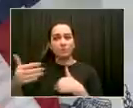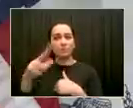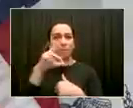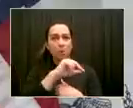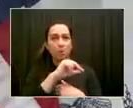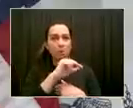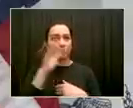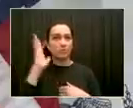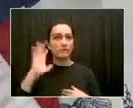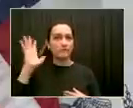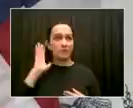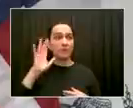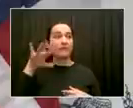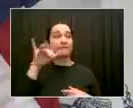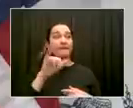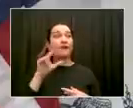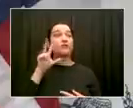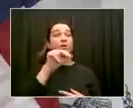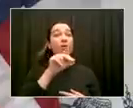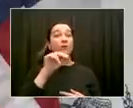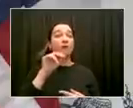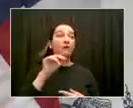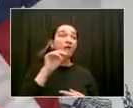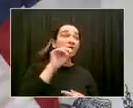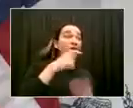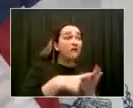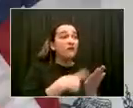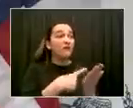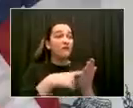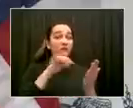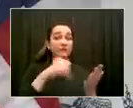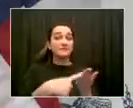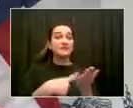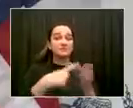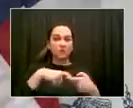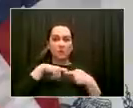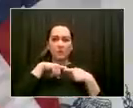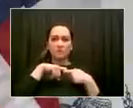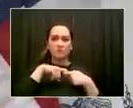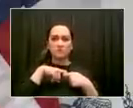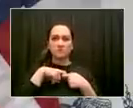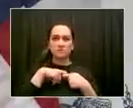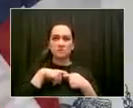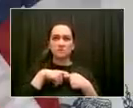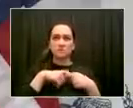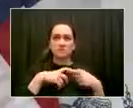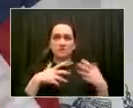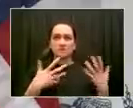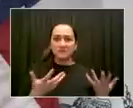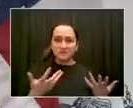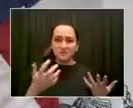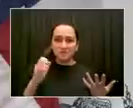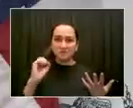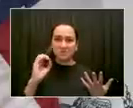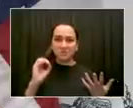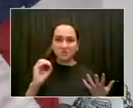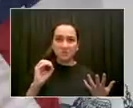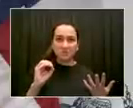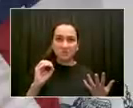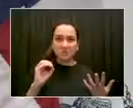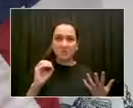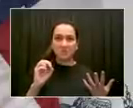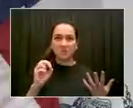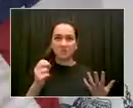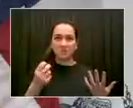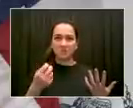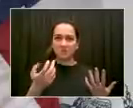to end solitary, you made make a big pronouncement, and now you're actually, using emergency powers to extend it for young adults in Rikers?